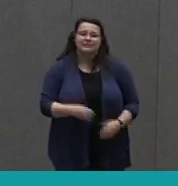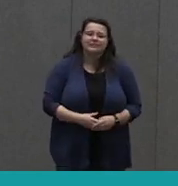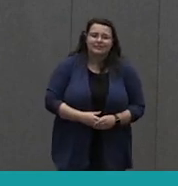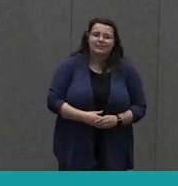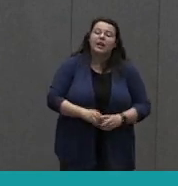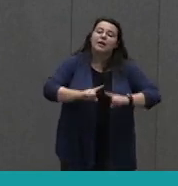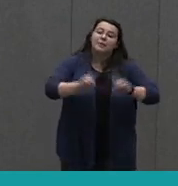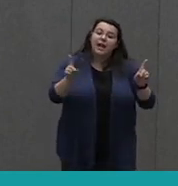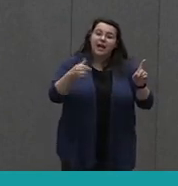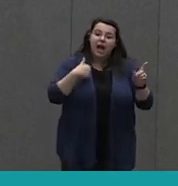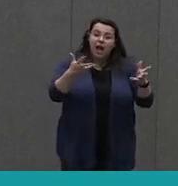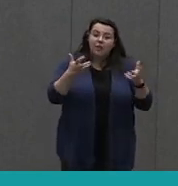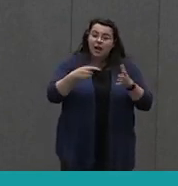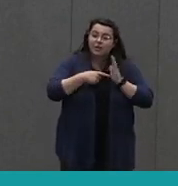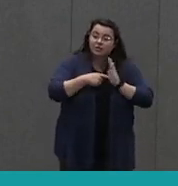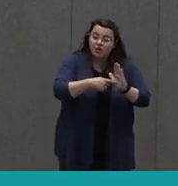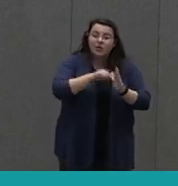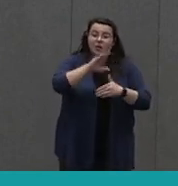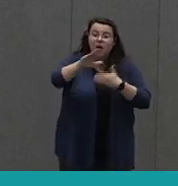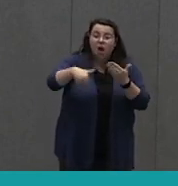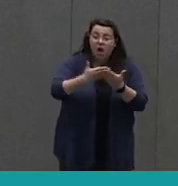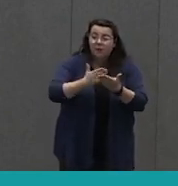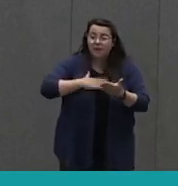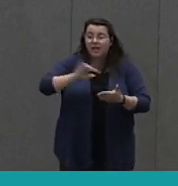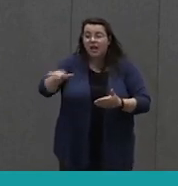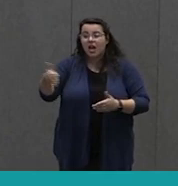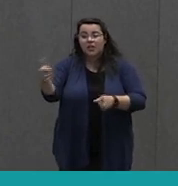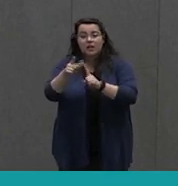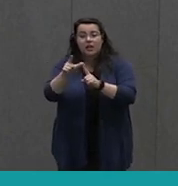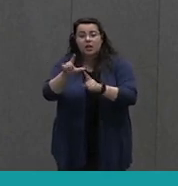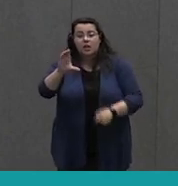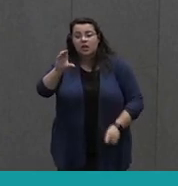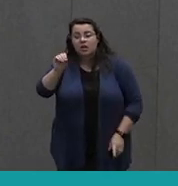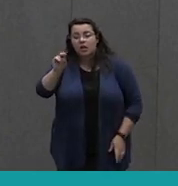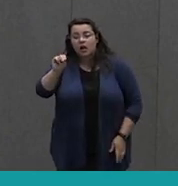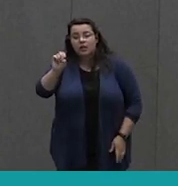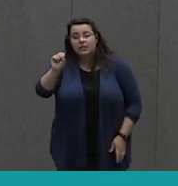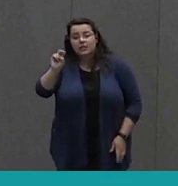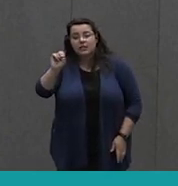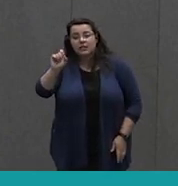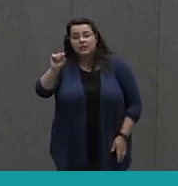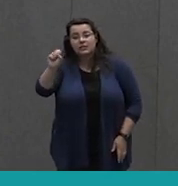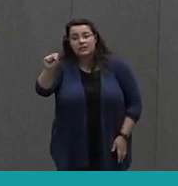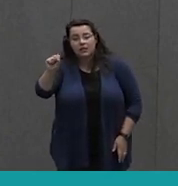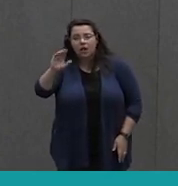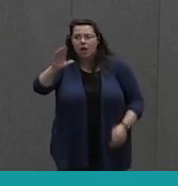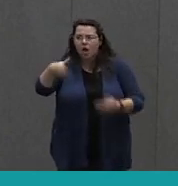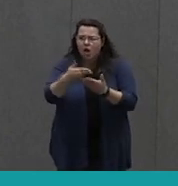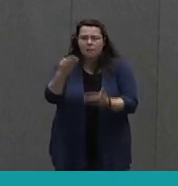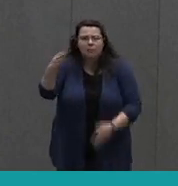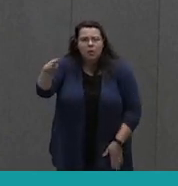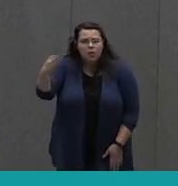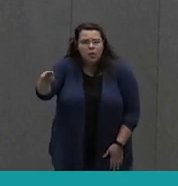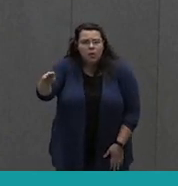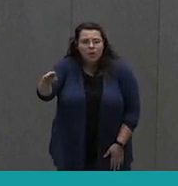were talking about books and about letters, but we're definitely going to talk about things you can make at your own